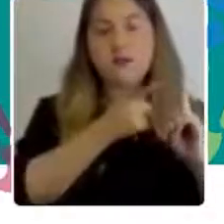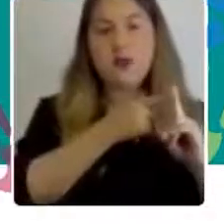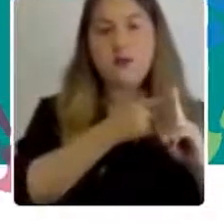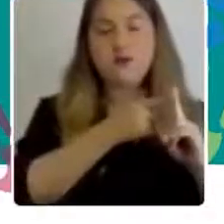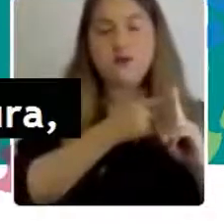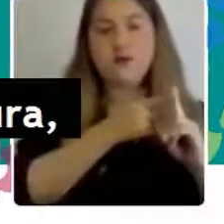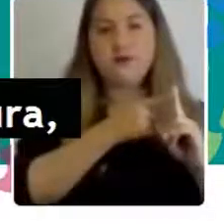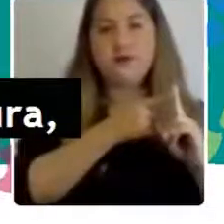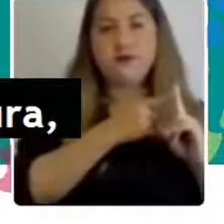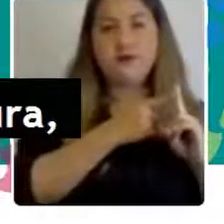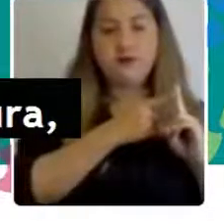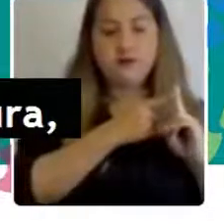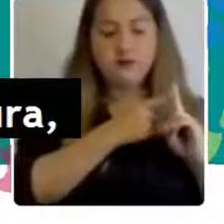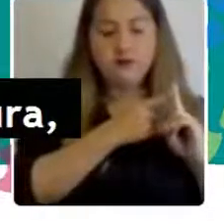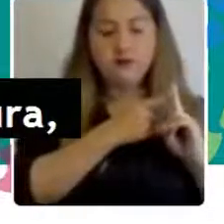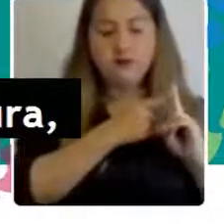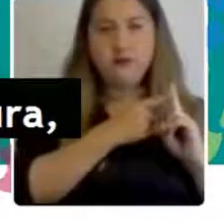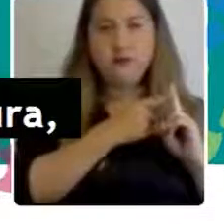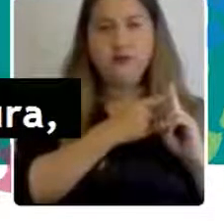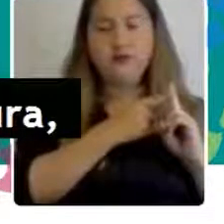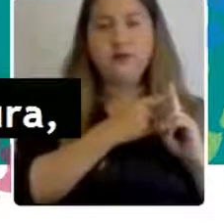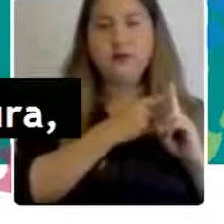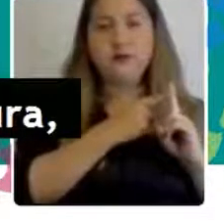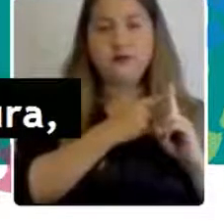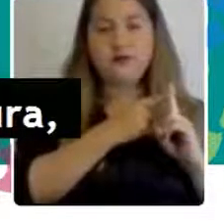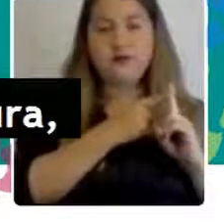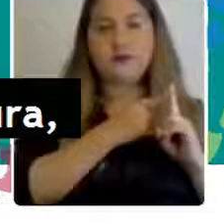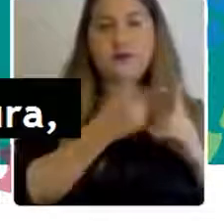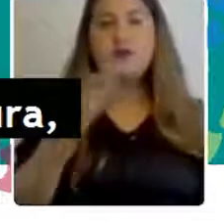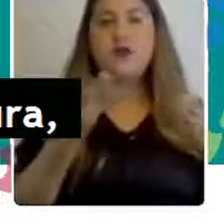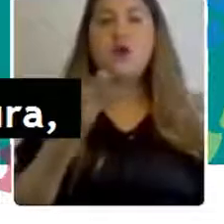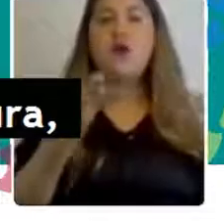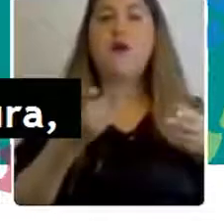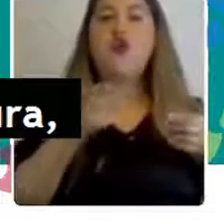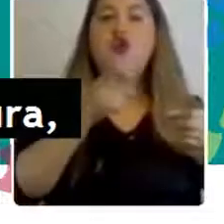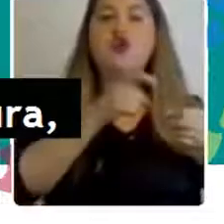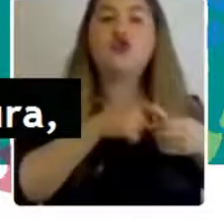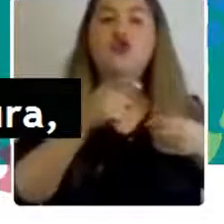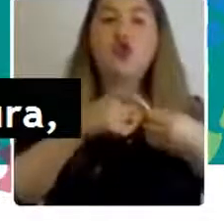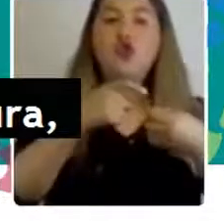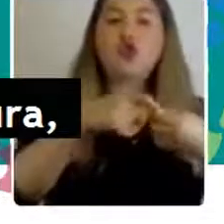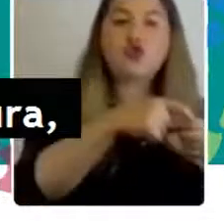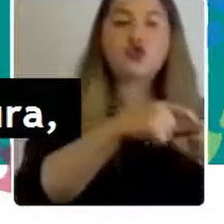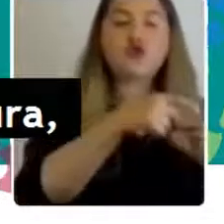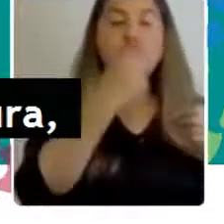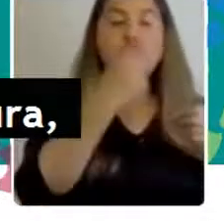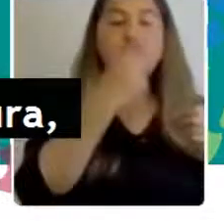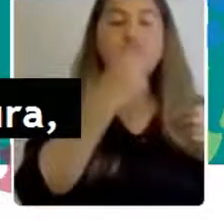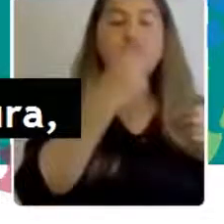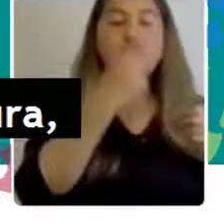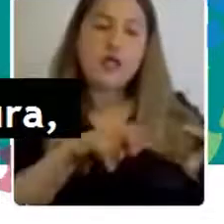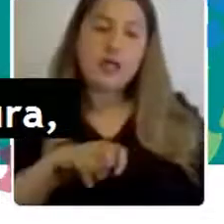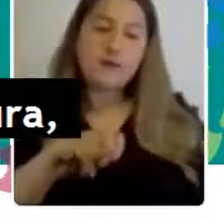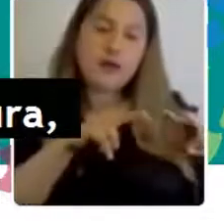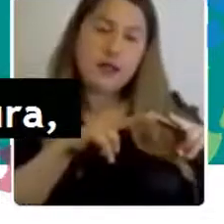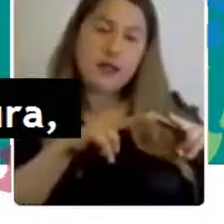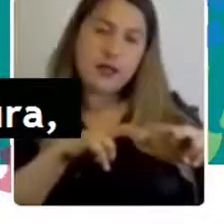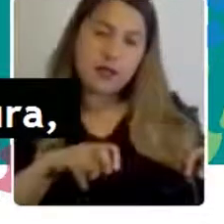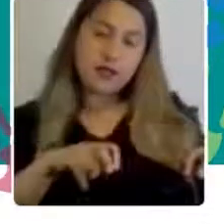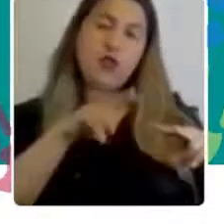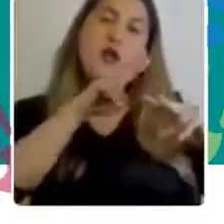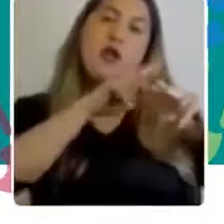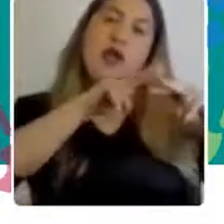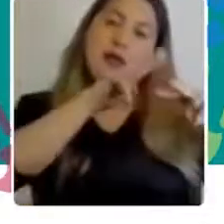partners. So we tackle research, infrastructure, and training, and clinical trials, and so